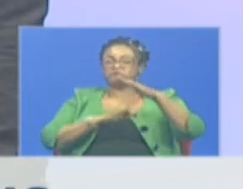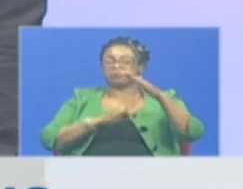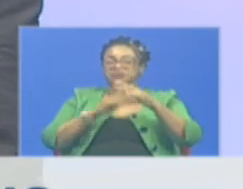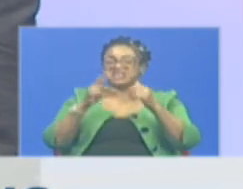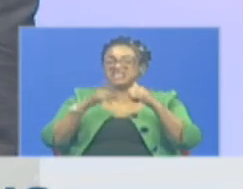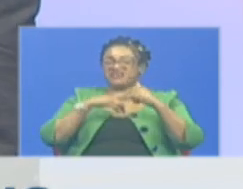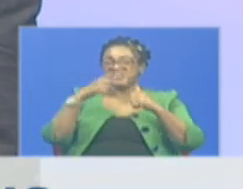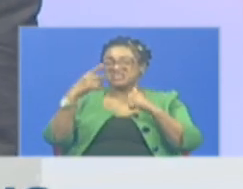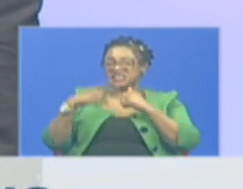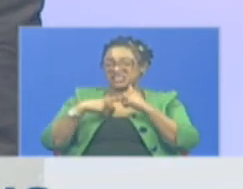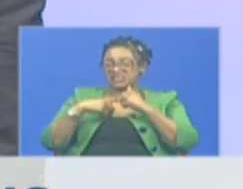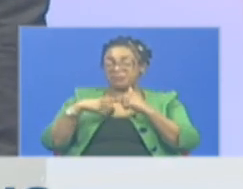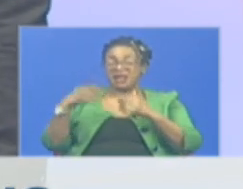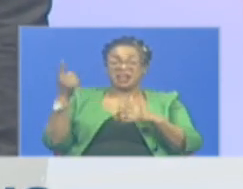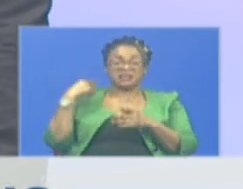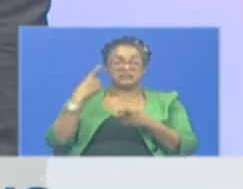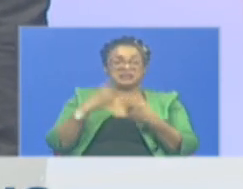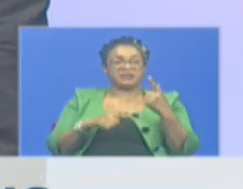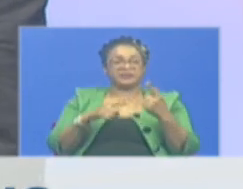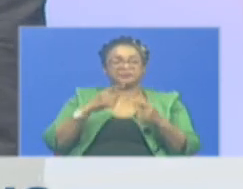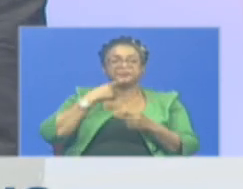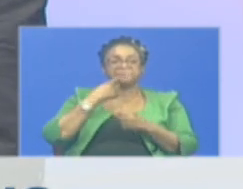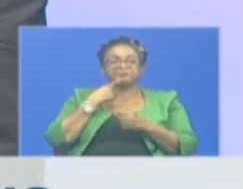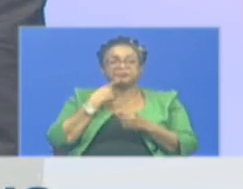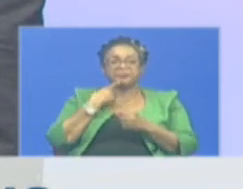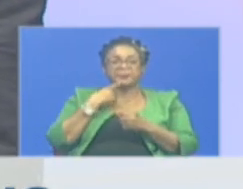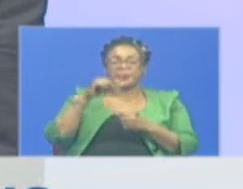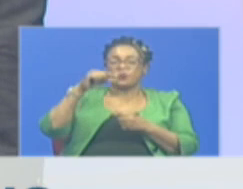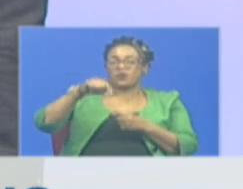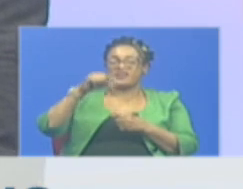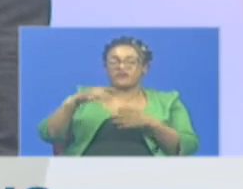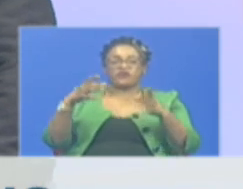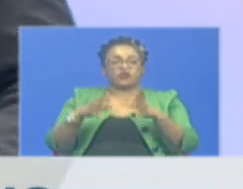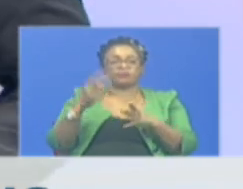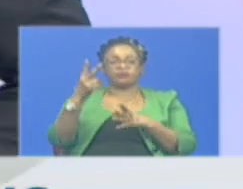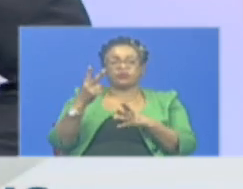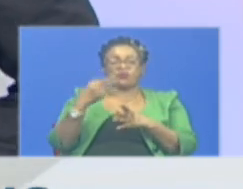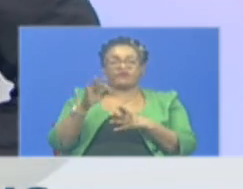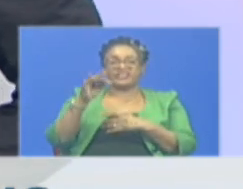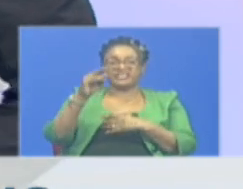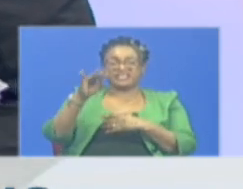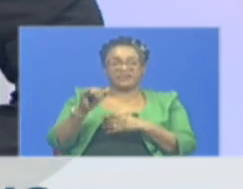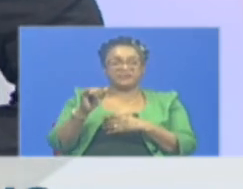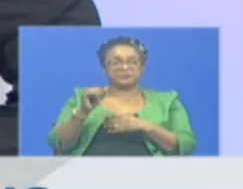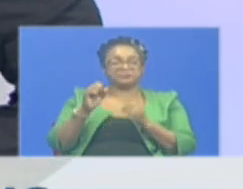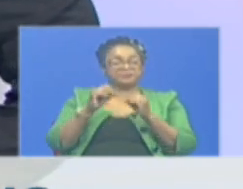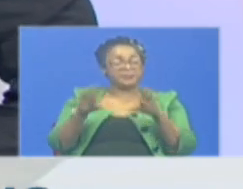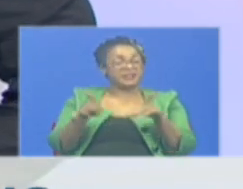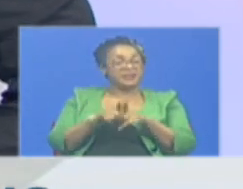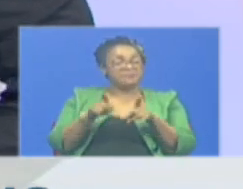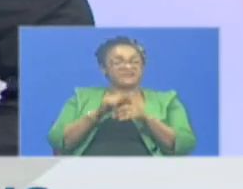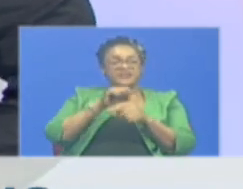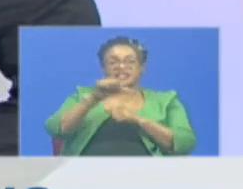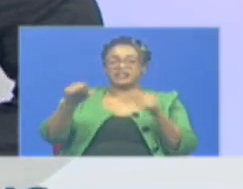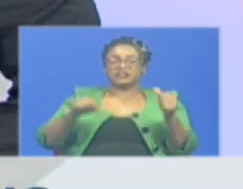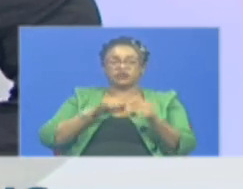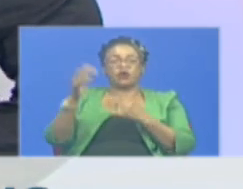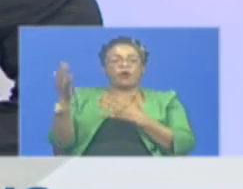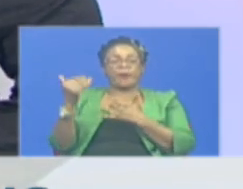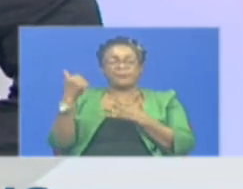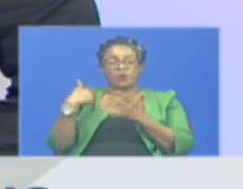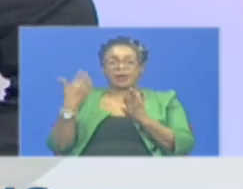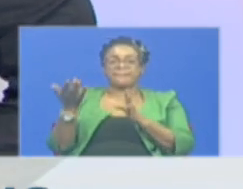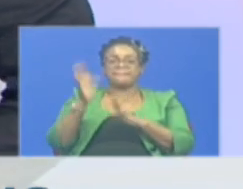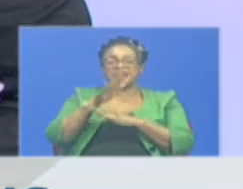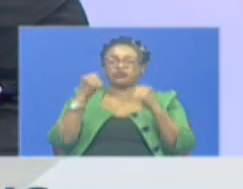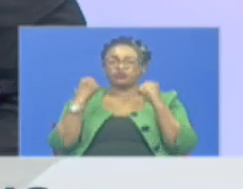by the end of last year and failed to qualify for Group 2 of the Davis Cup, and as such, the Federation hopes to come back stronger as it